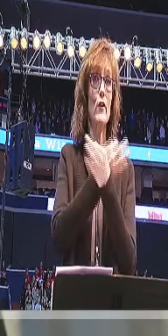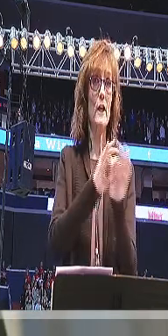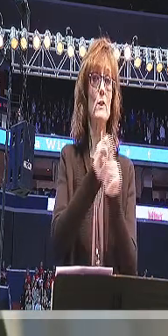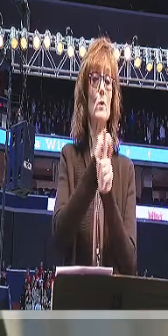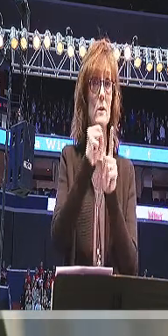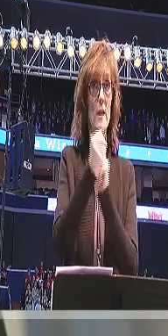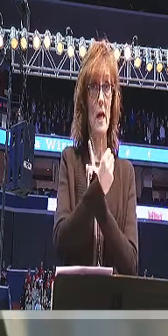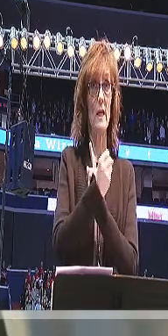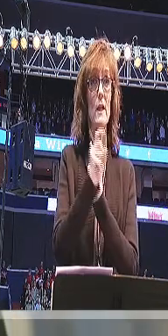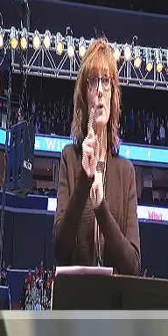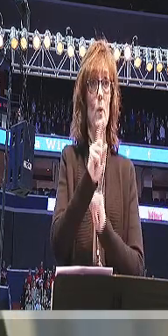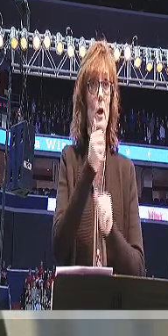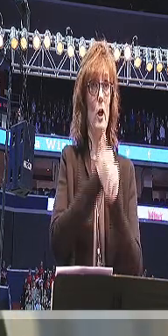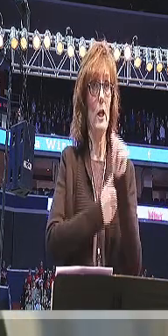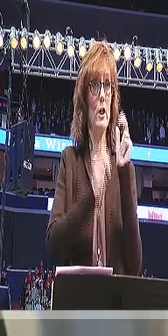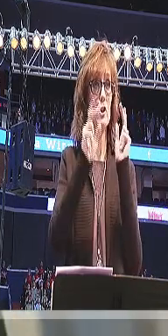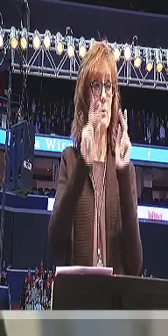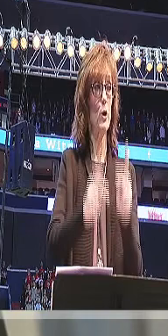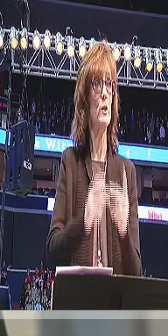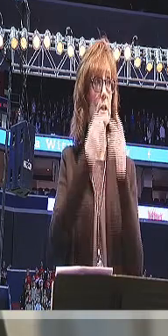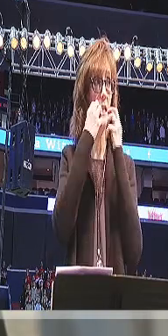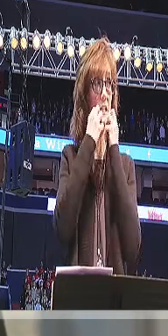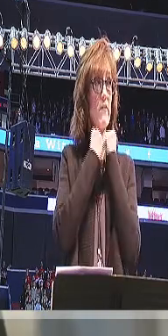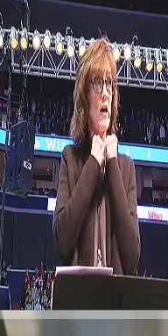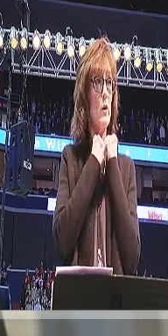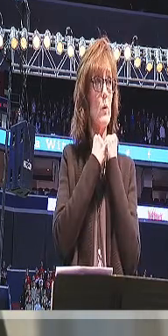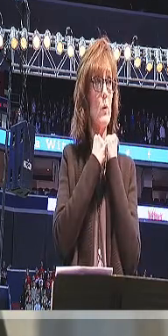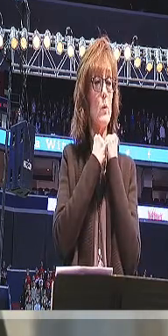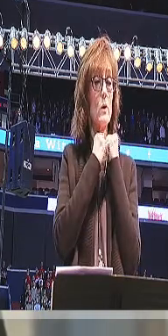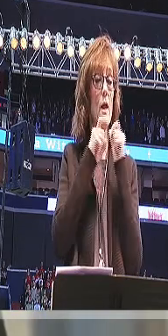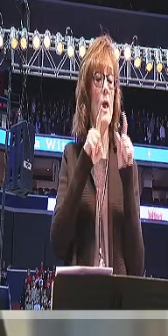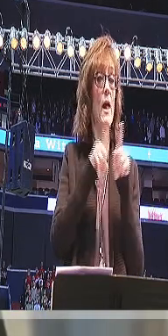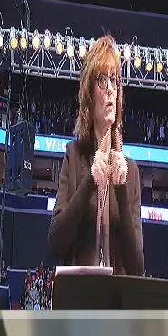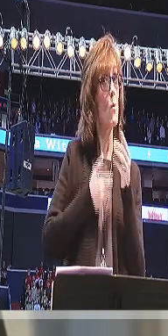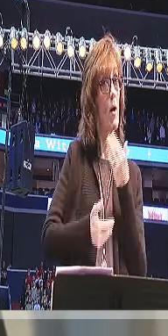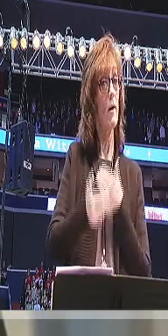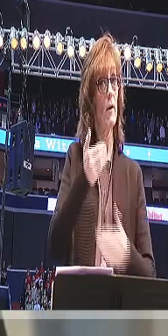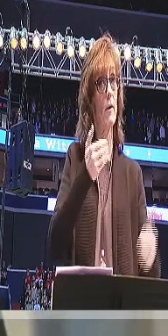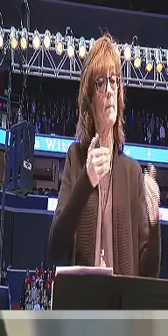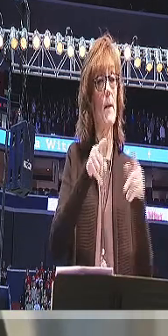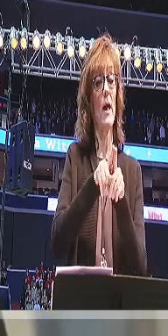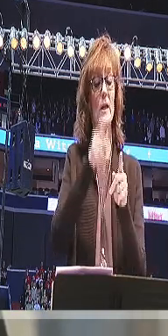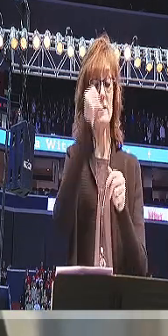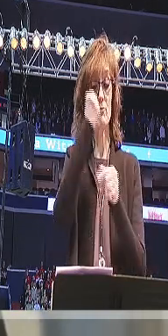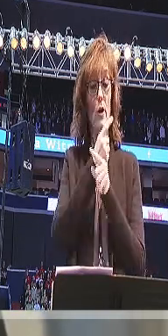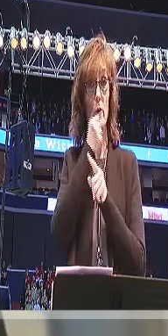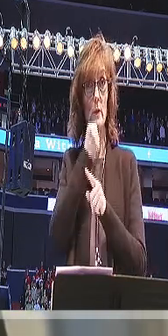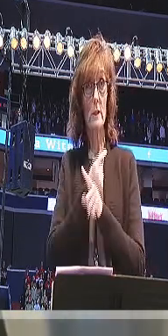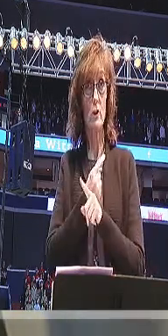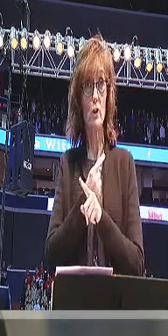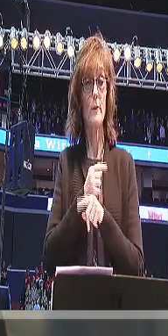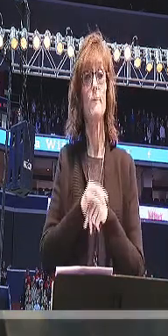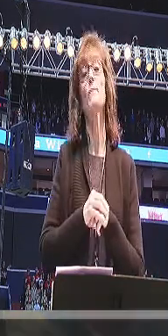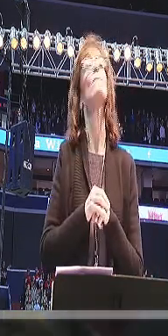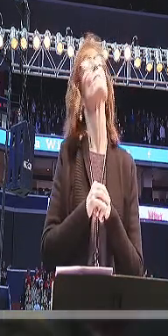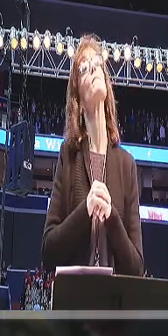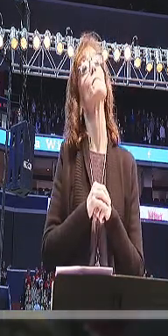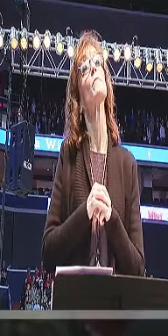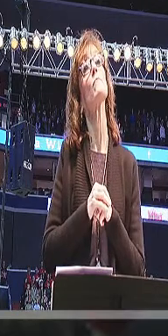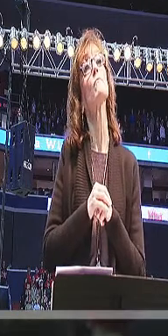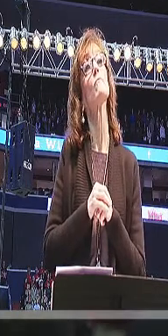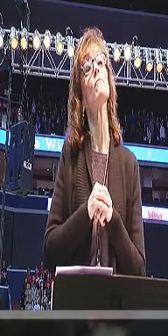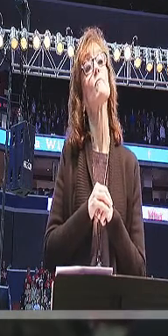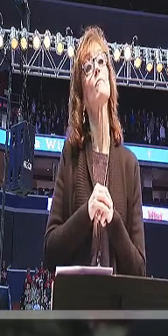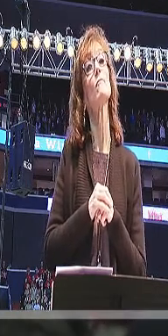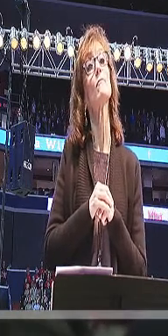which each person is valued and welcomed as a brother or sister. To construct